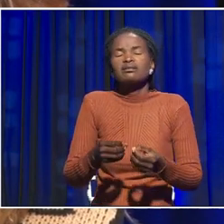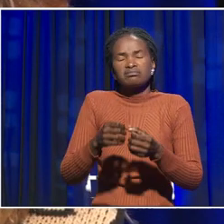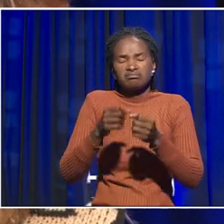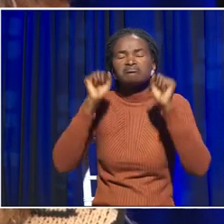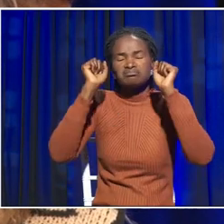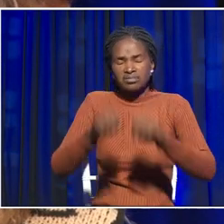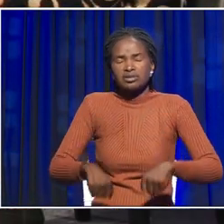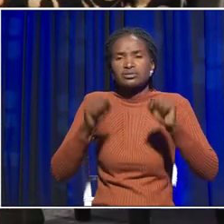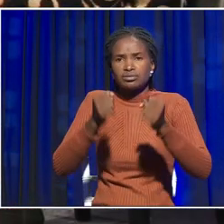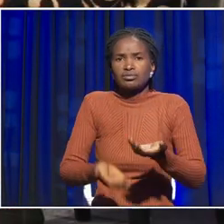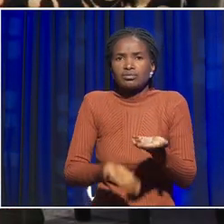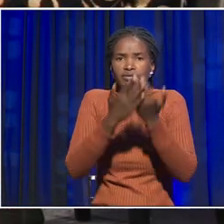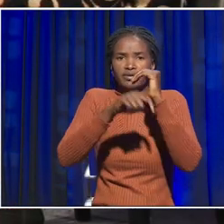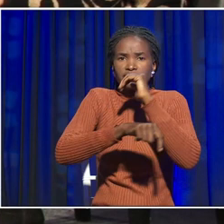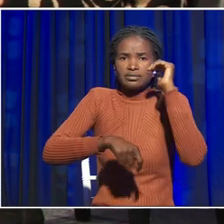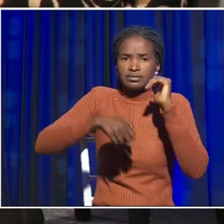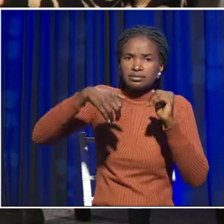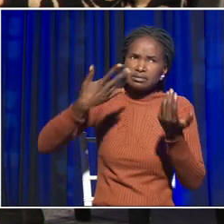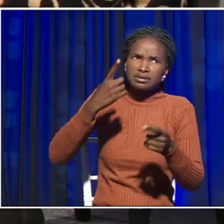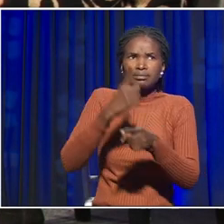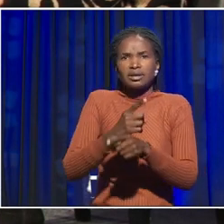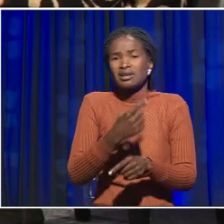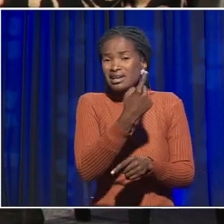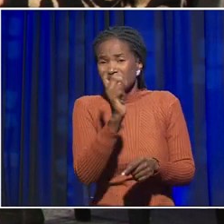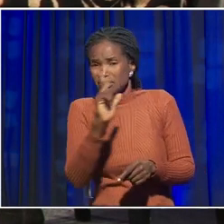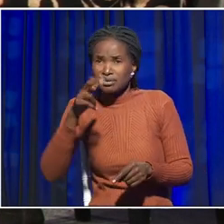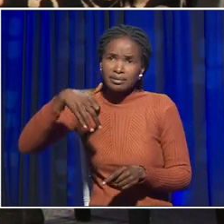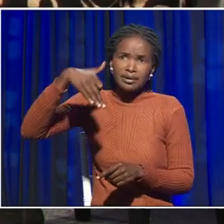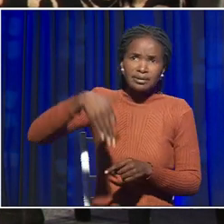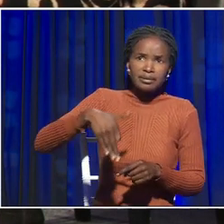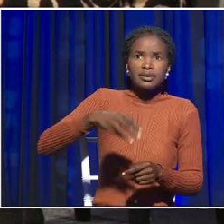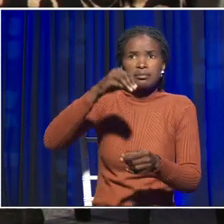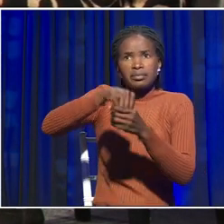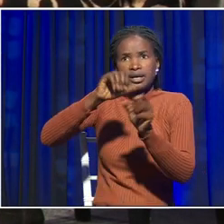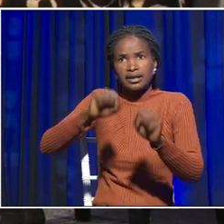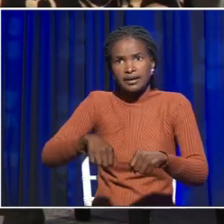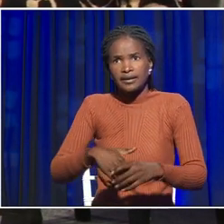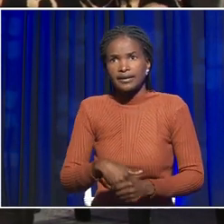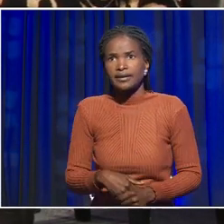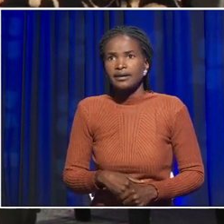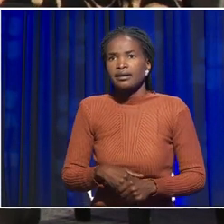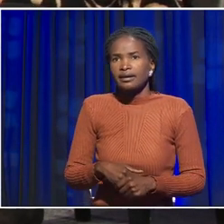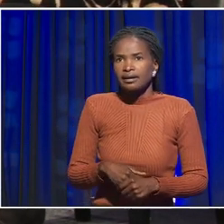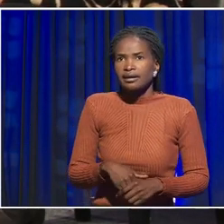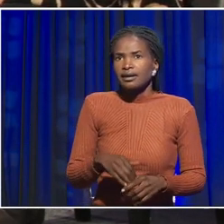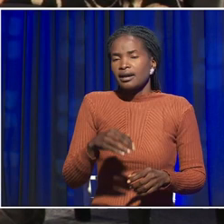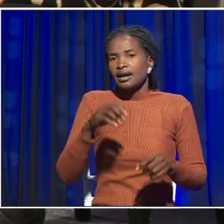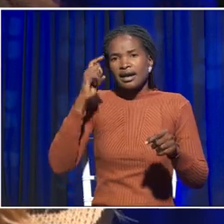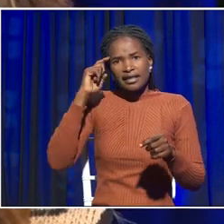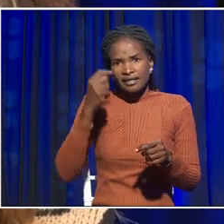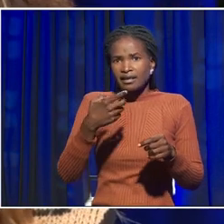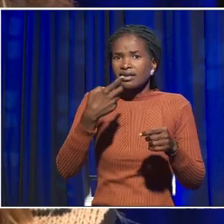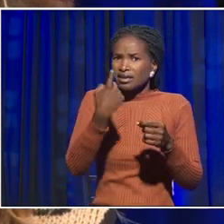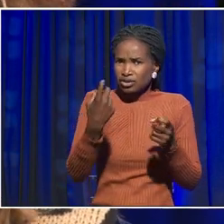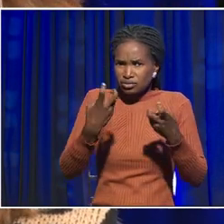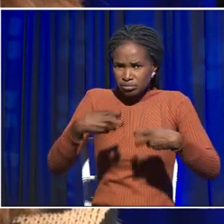absolutely. Yeah, and it's something that every Namibian can participate in? Probably. Each hackathon has a